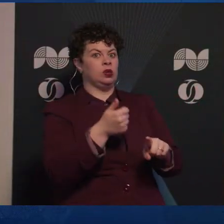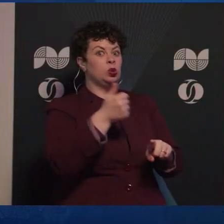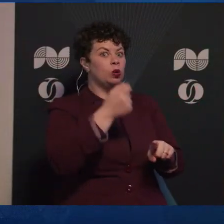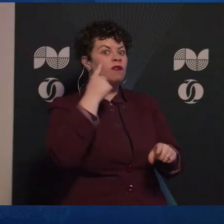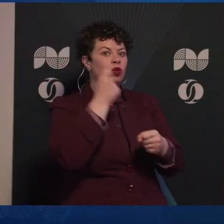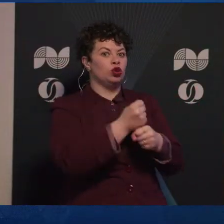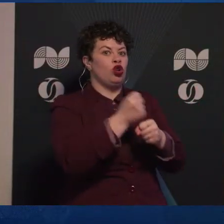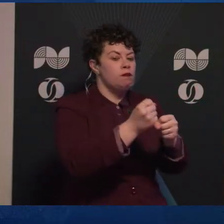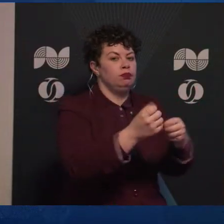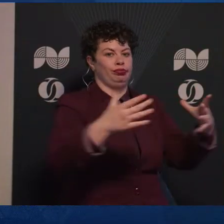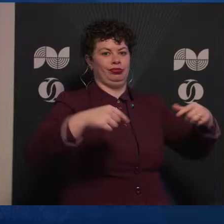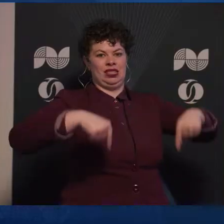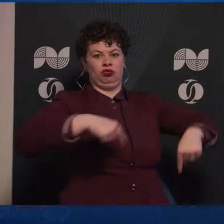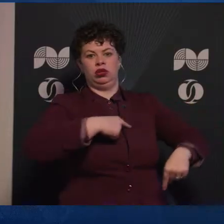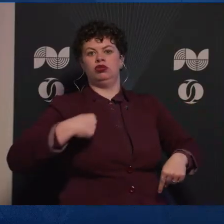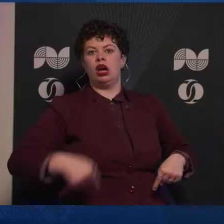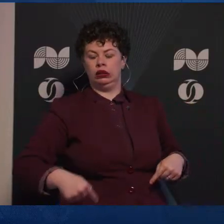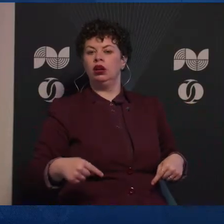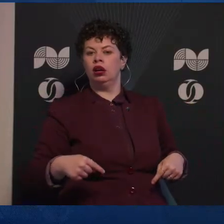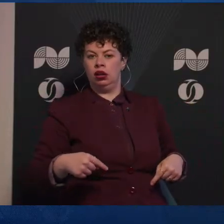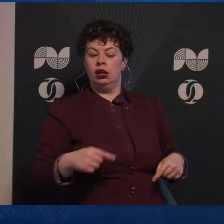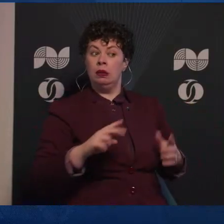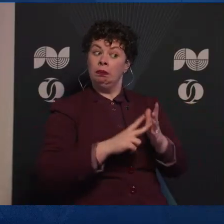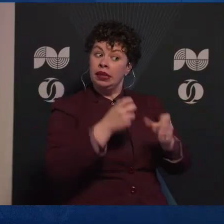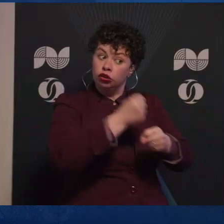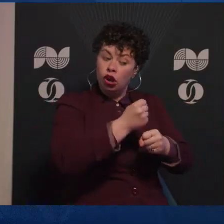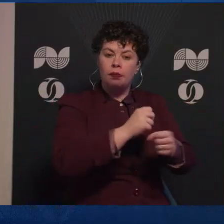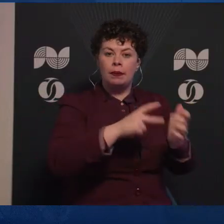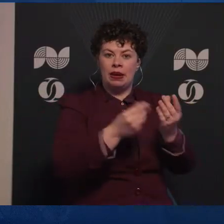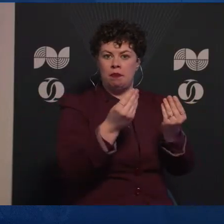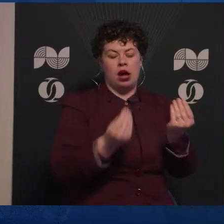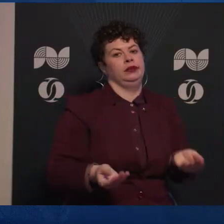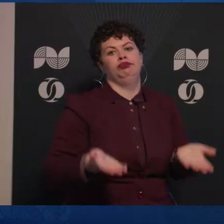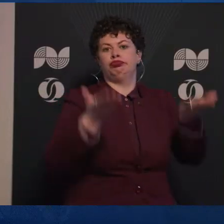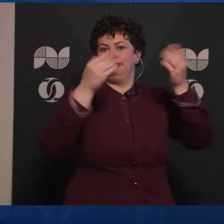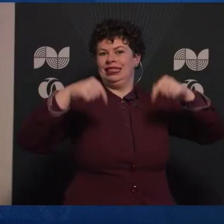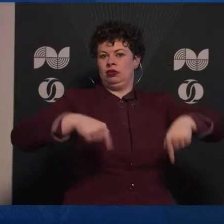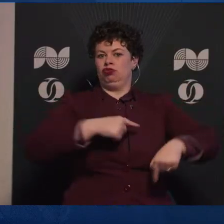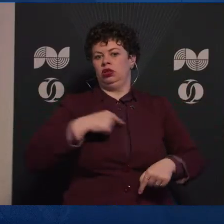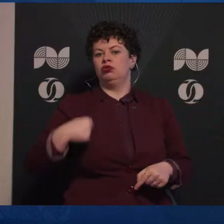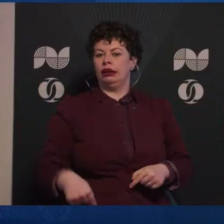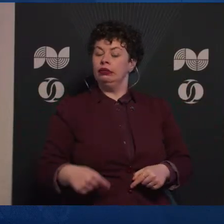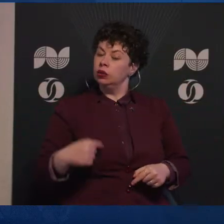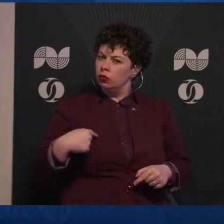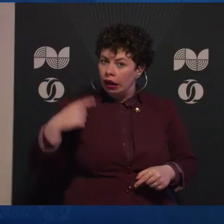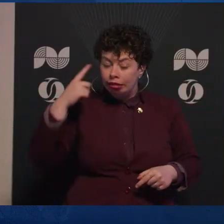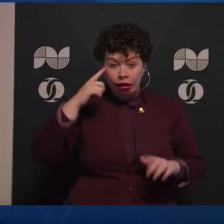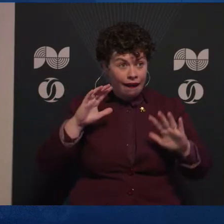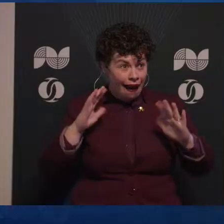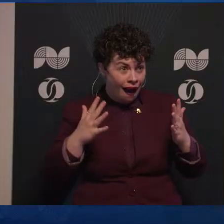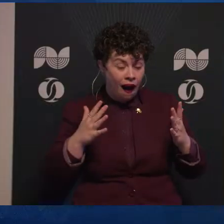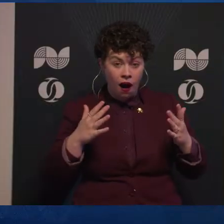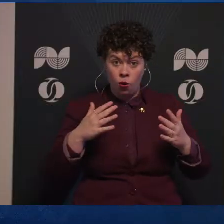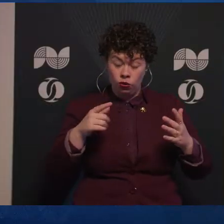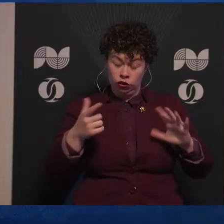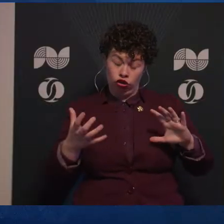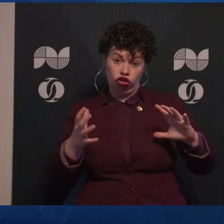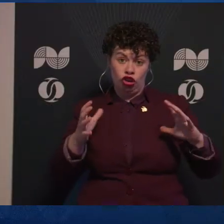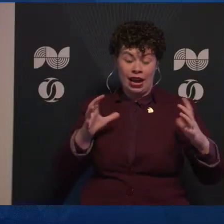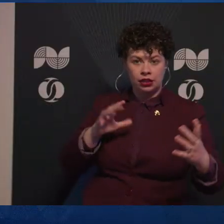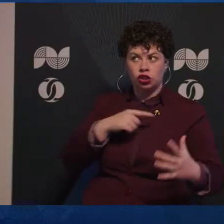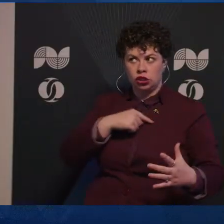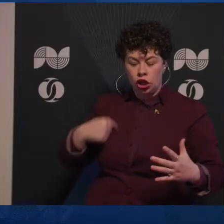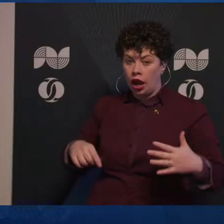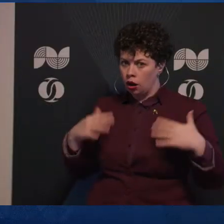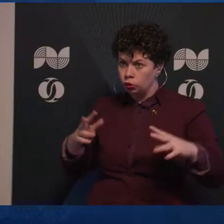jobs, to stimulate the domestic growth. So I think industrial policy has played a very vital role in that country, but in